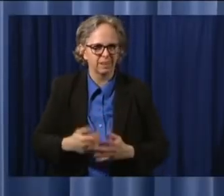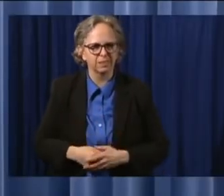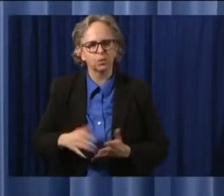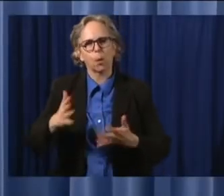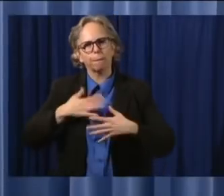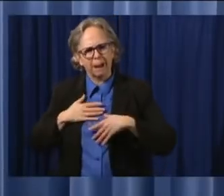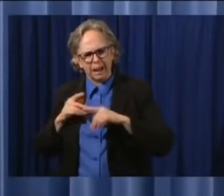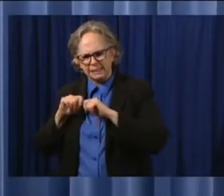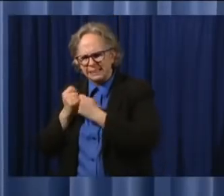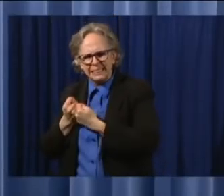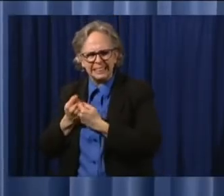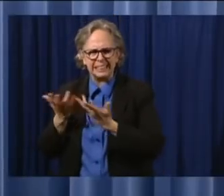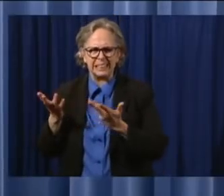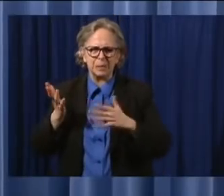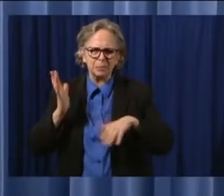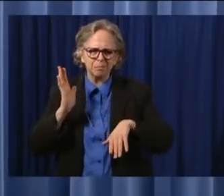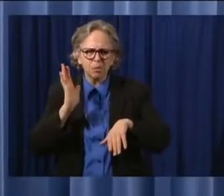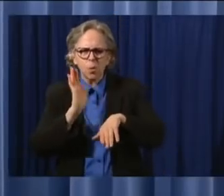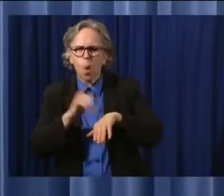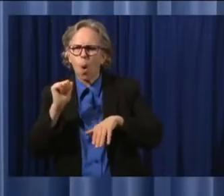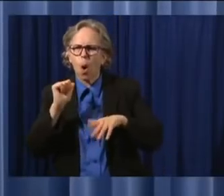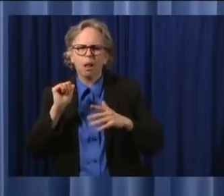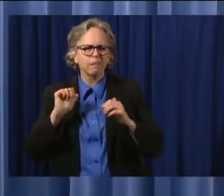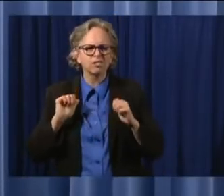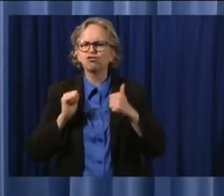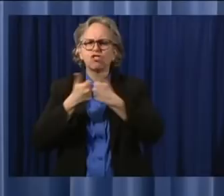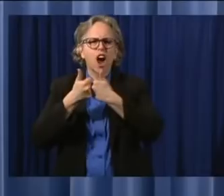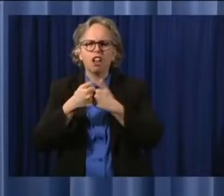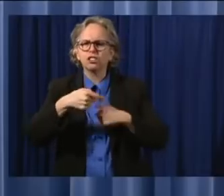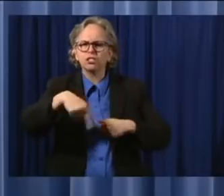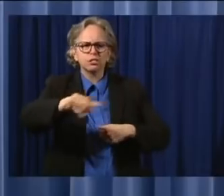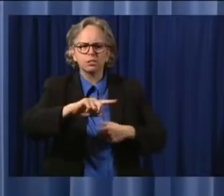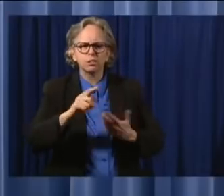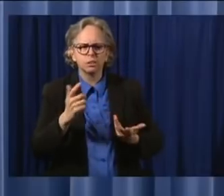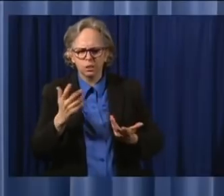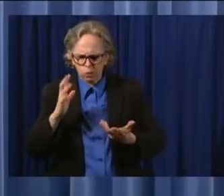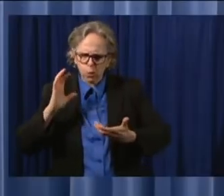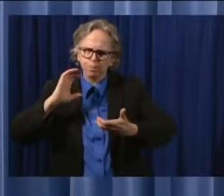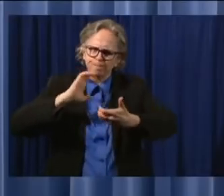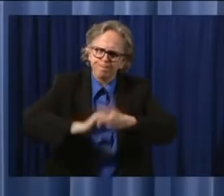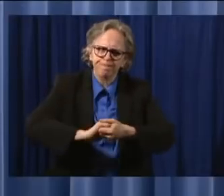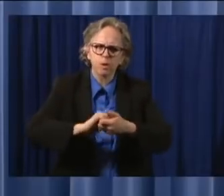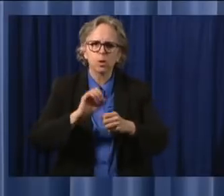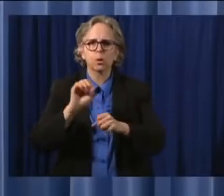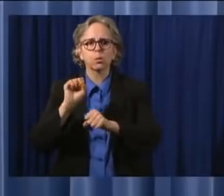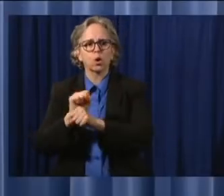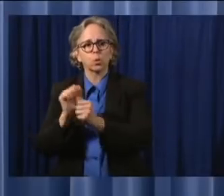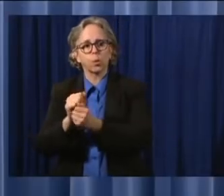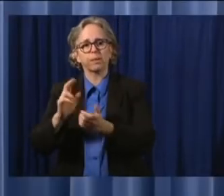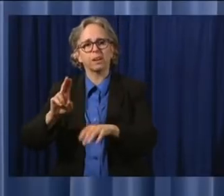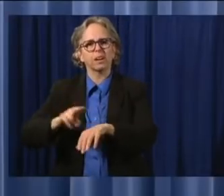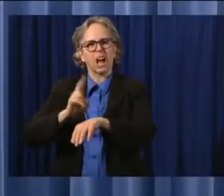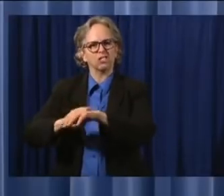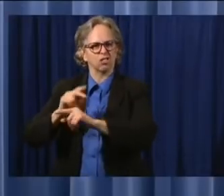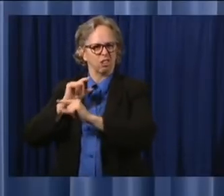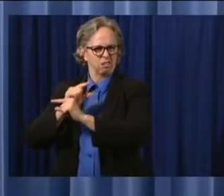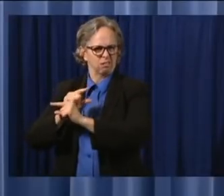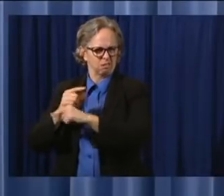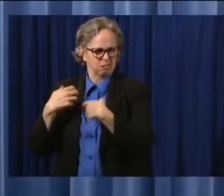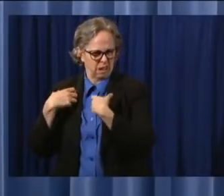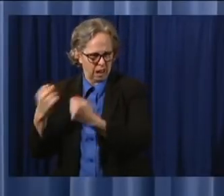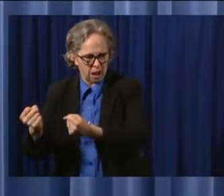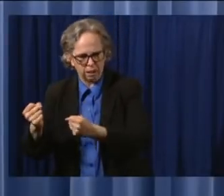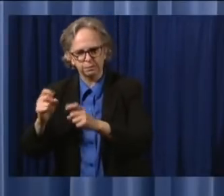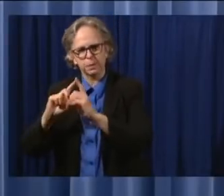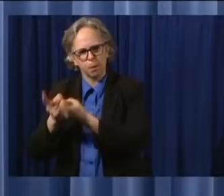to work with the Ohio National Guard, local health departments, local hospitals, to